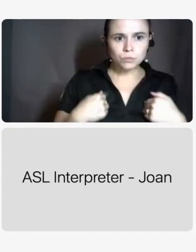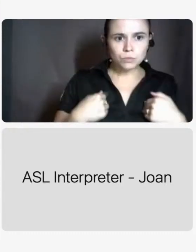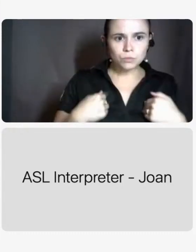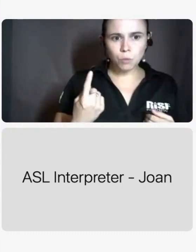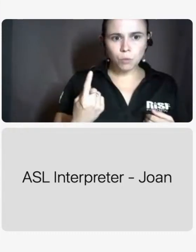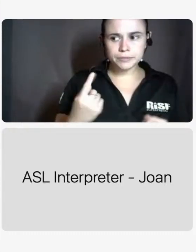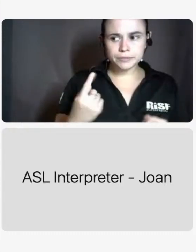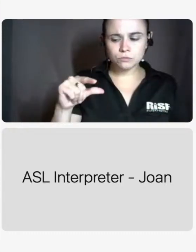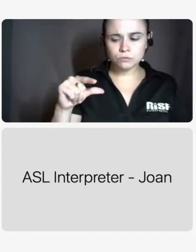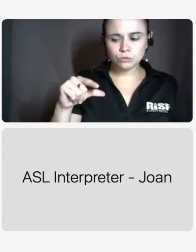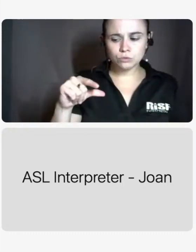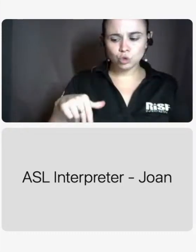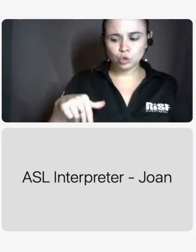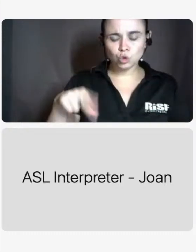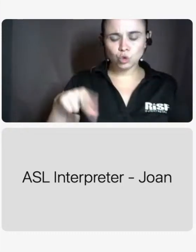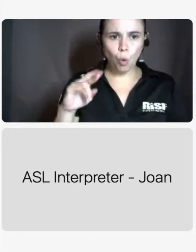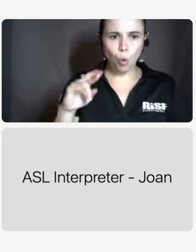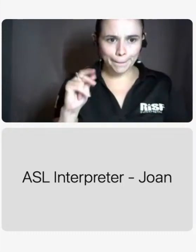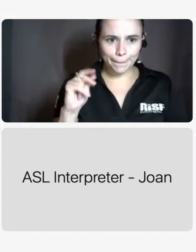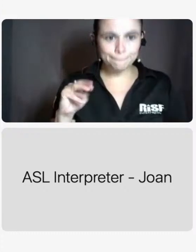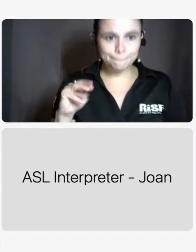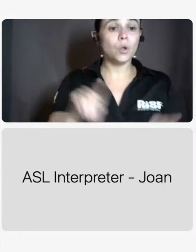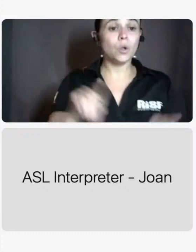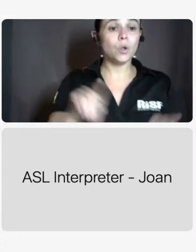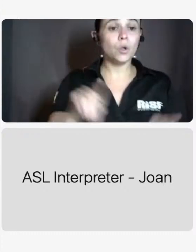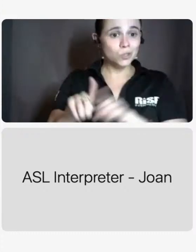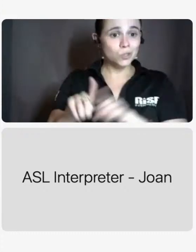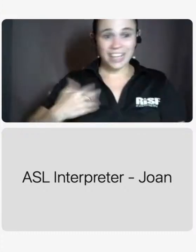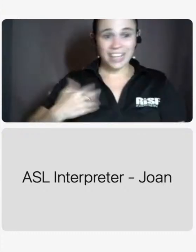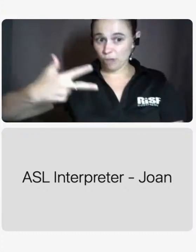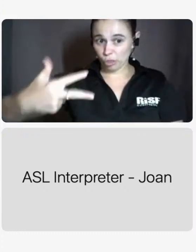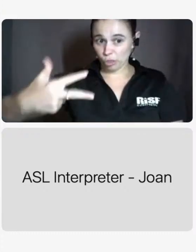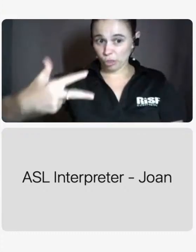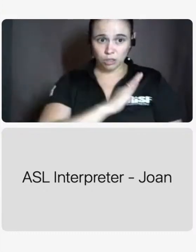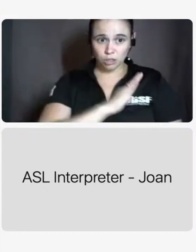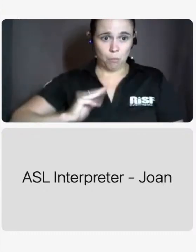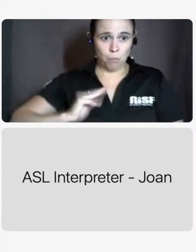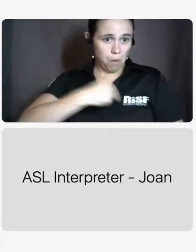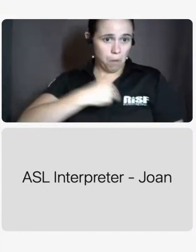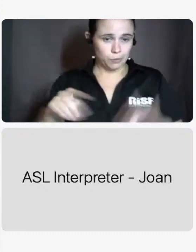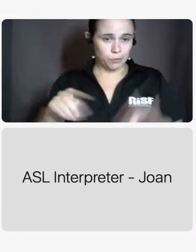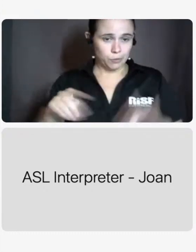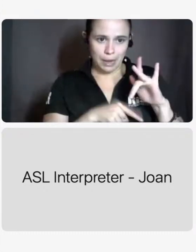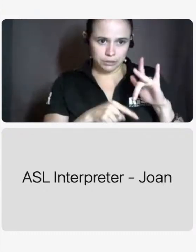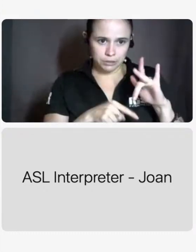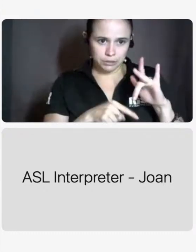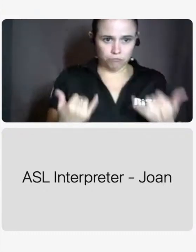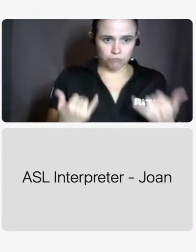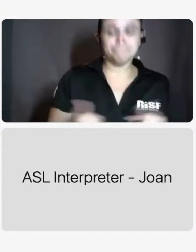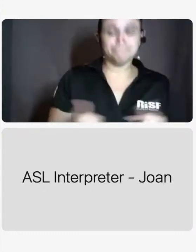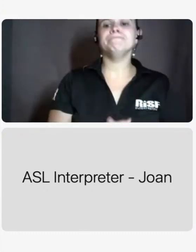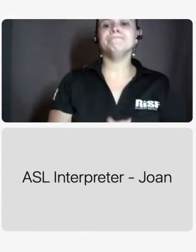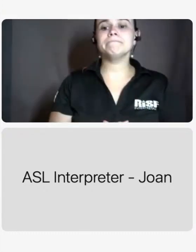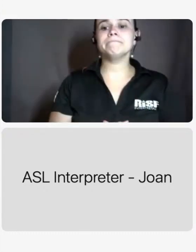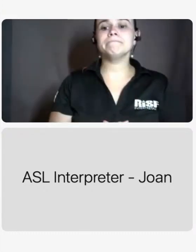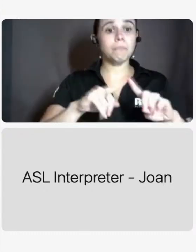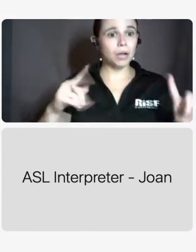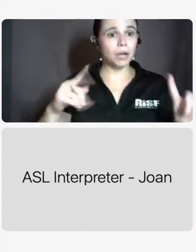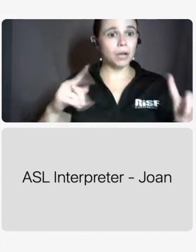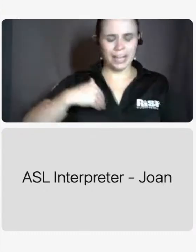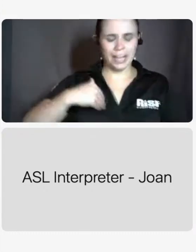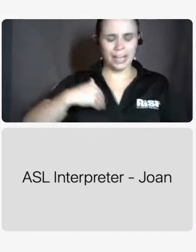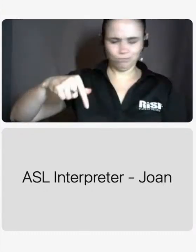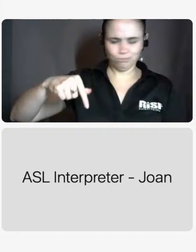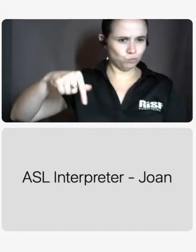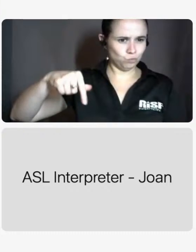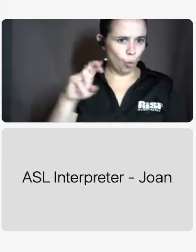board members not in attendance today. But since we do have a quorum, we're going to go ahead and begin. We